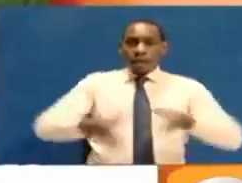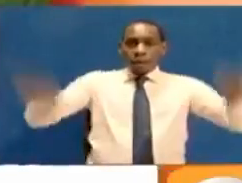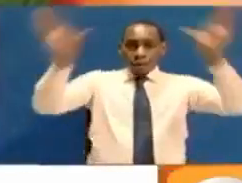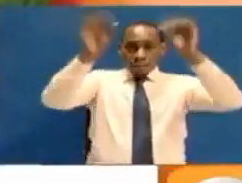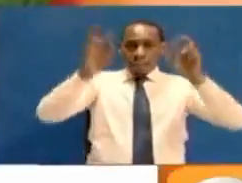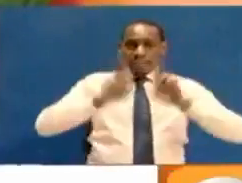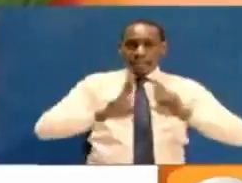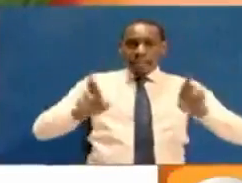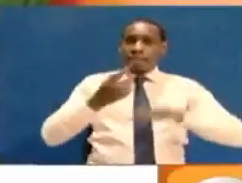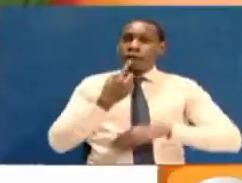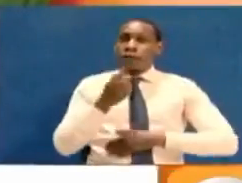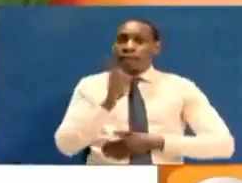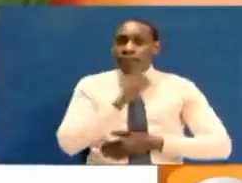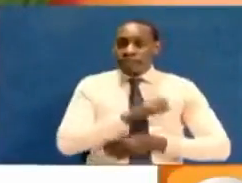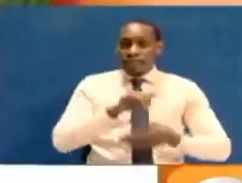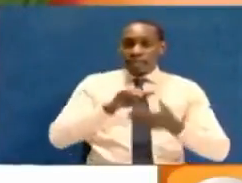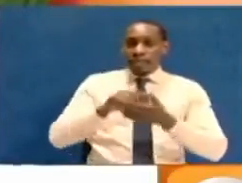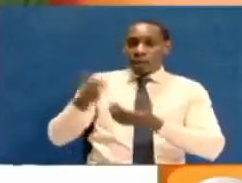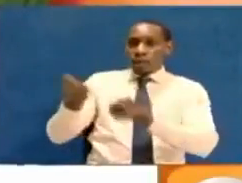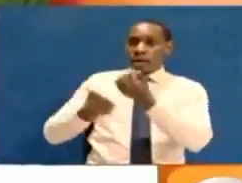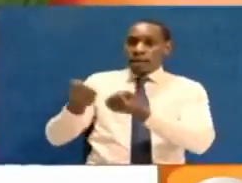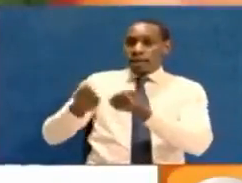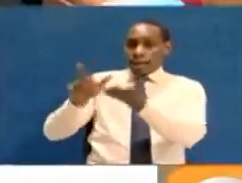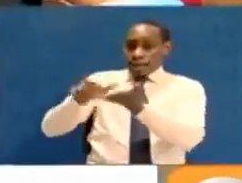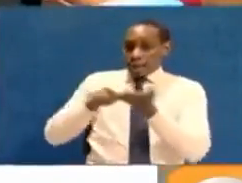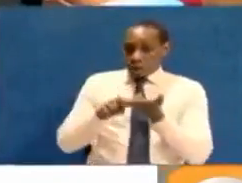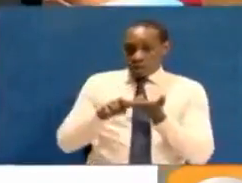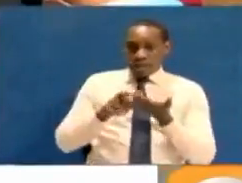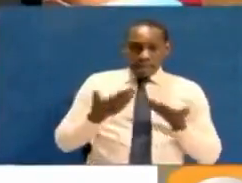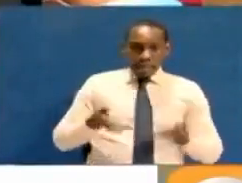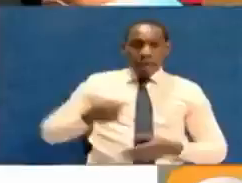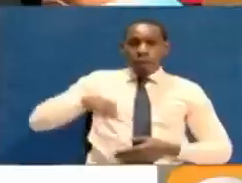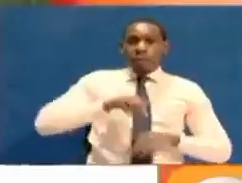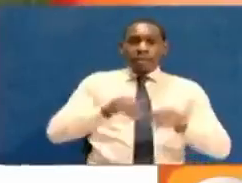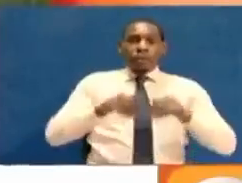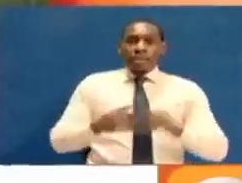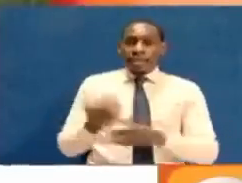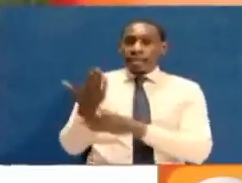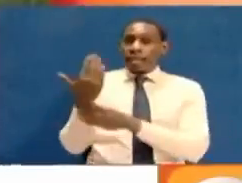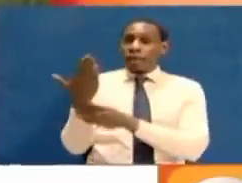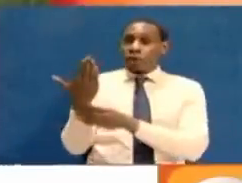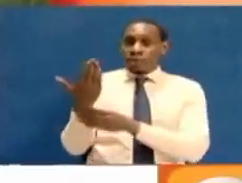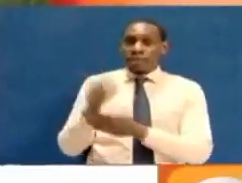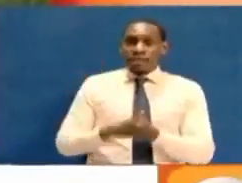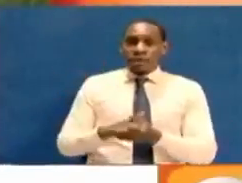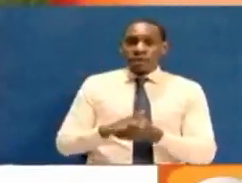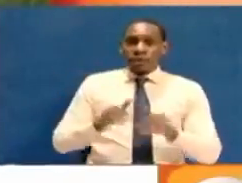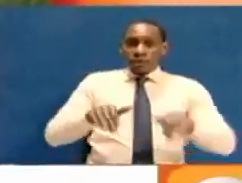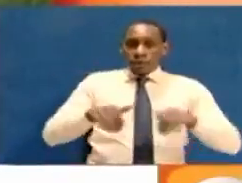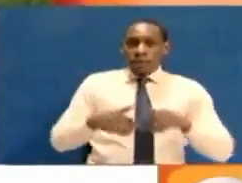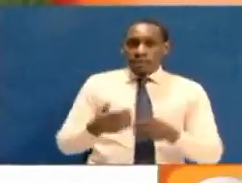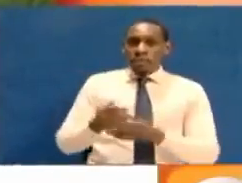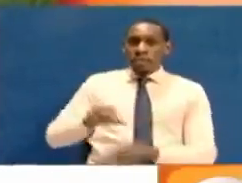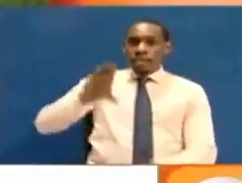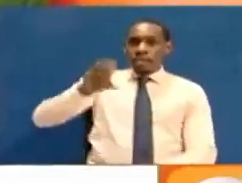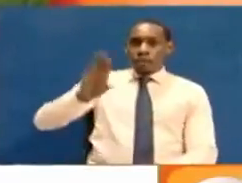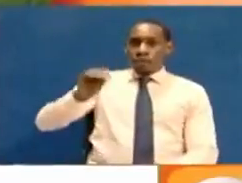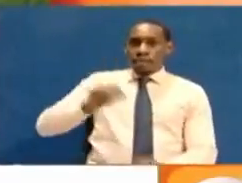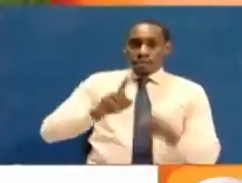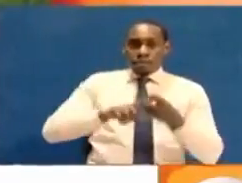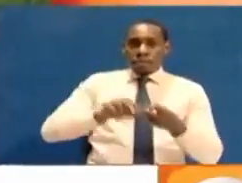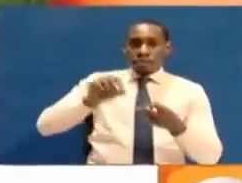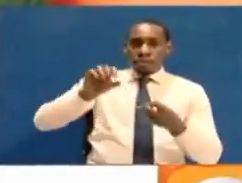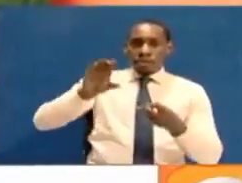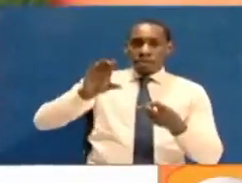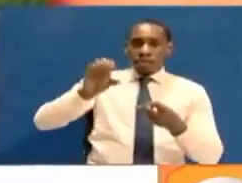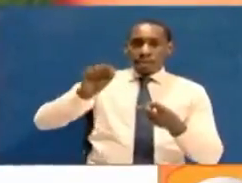issued a directive on the car grant. Sasa tunangojia tu paperwork. Tunangojia logistics, the COB, the SRC, you know.